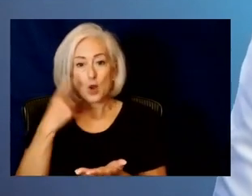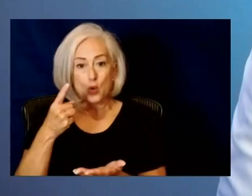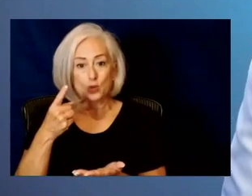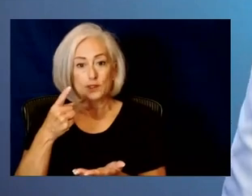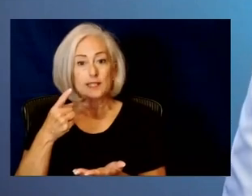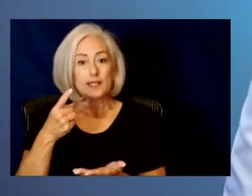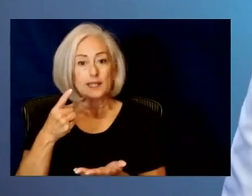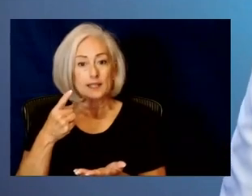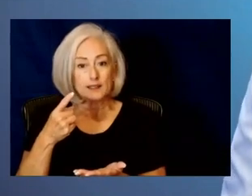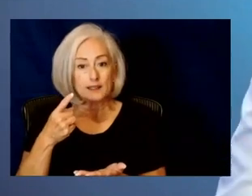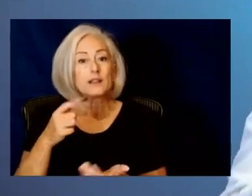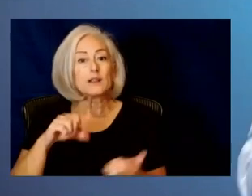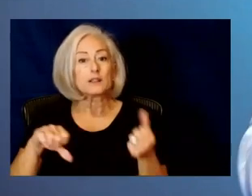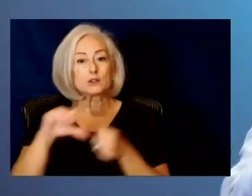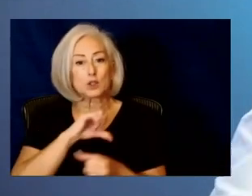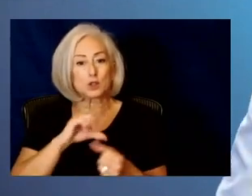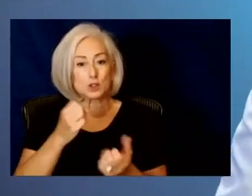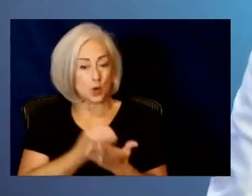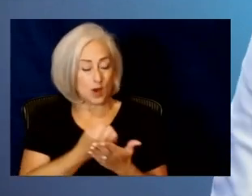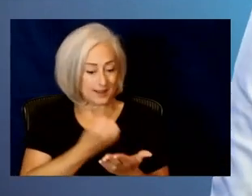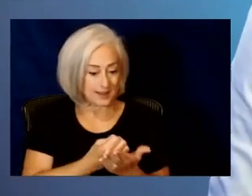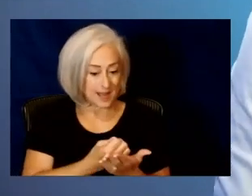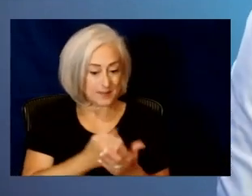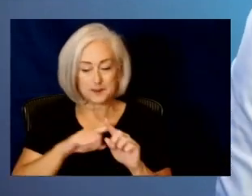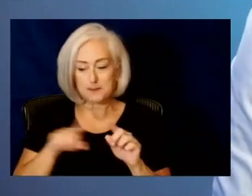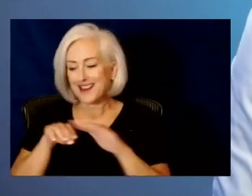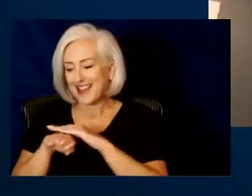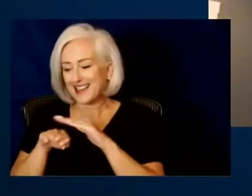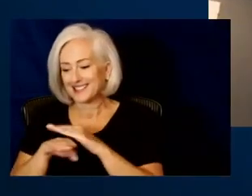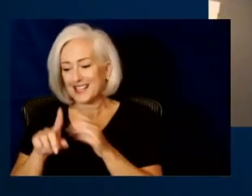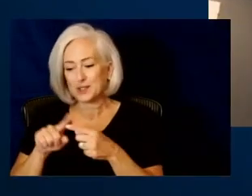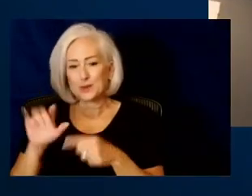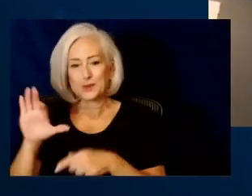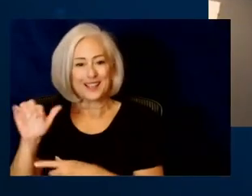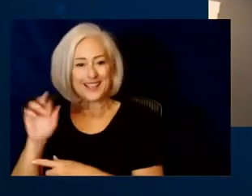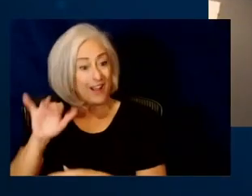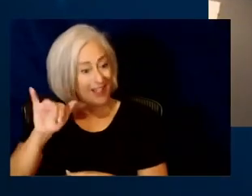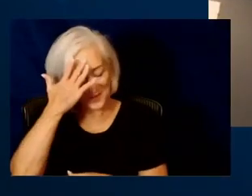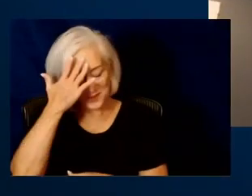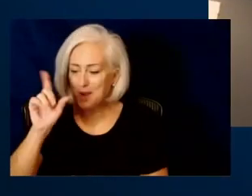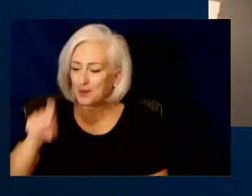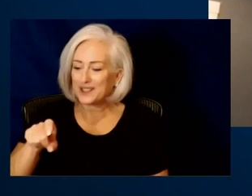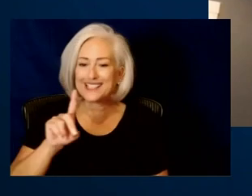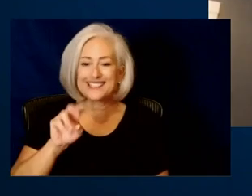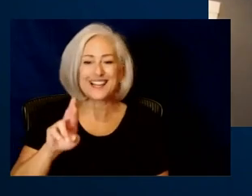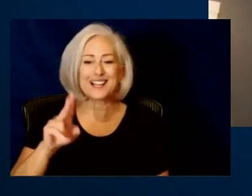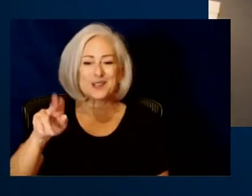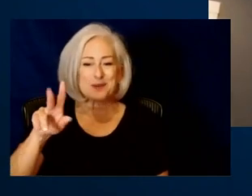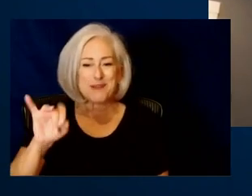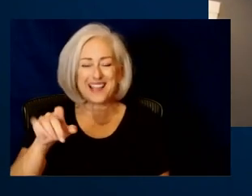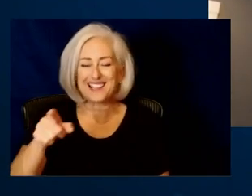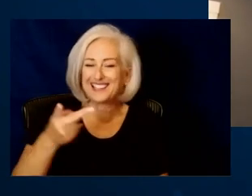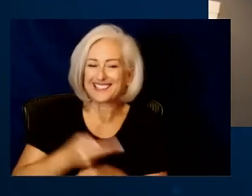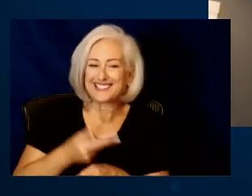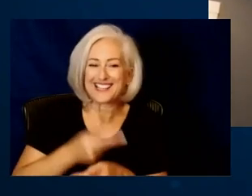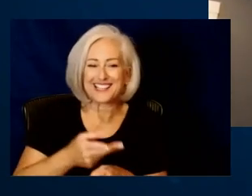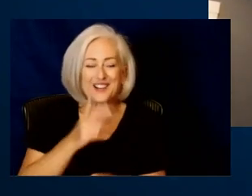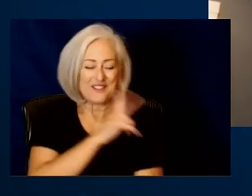to care. It makes a difference. That's why we need Dr. Pike over there. That's right. Dr. Pike out there taking good care of our patients out there in Great